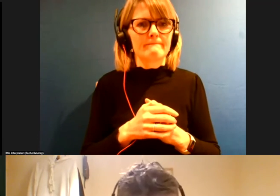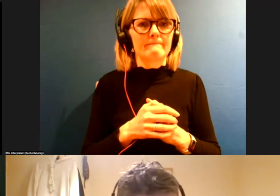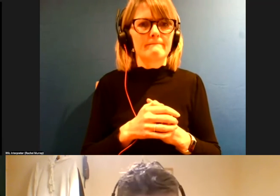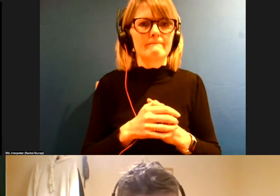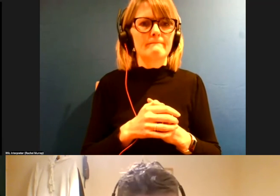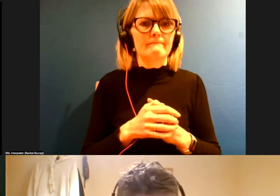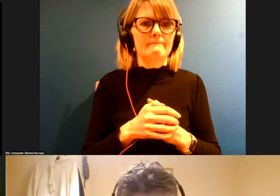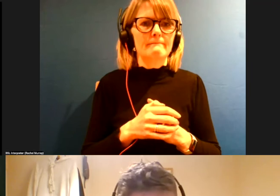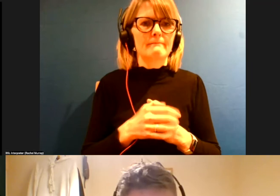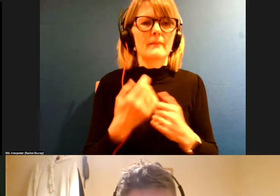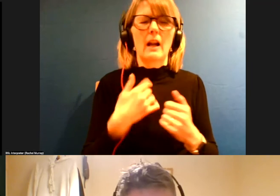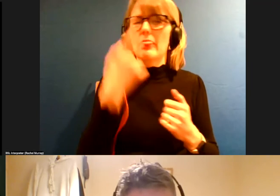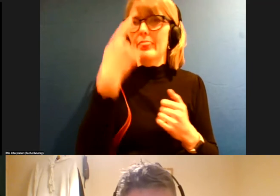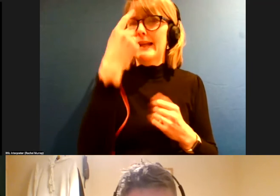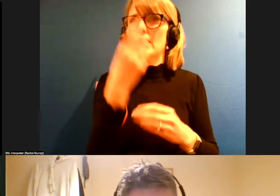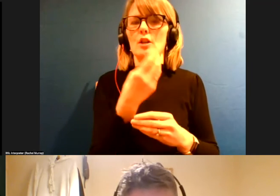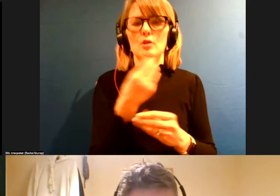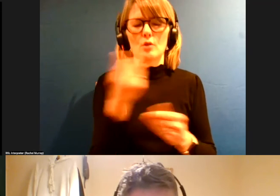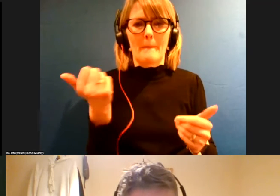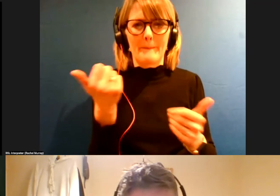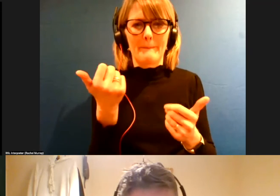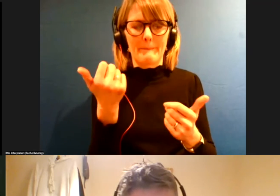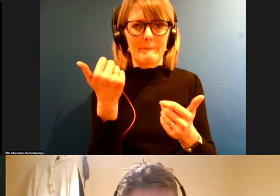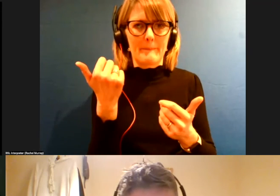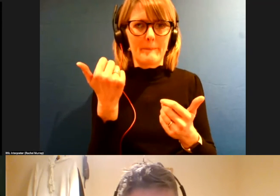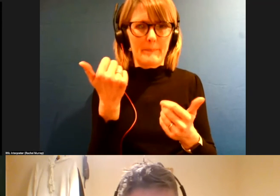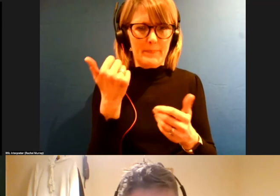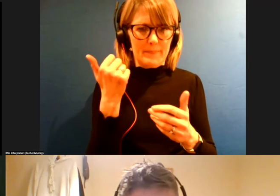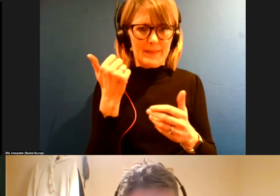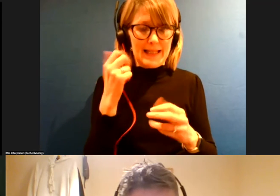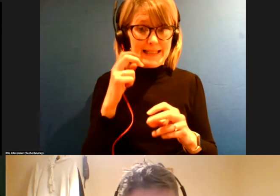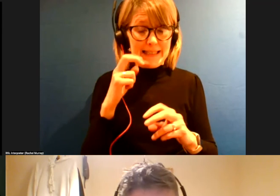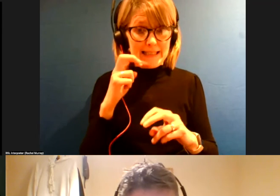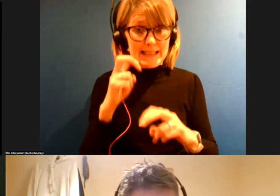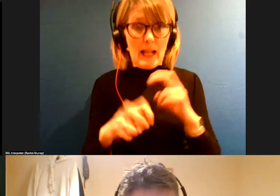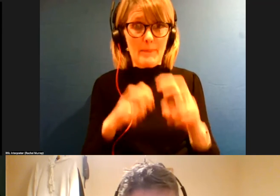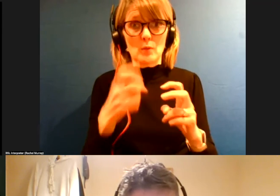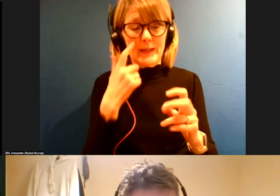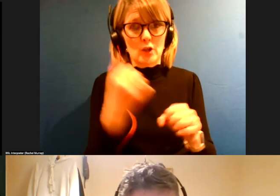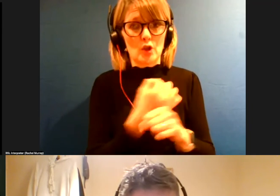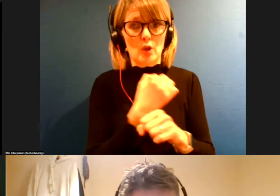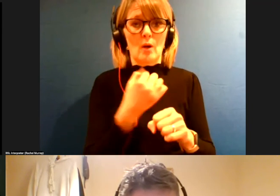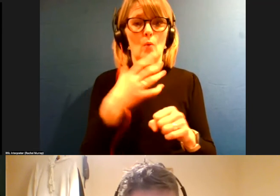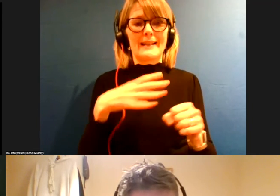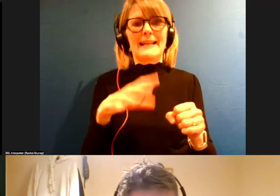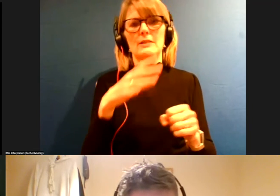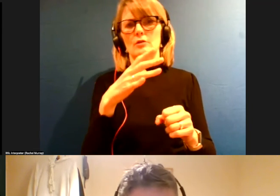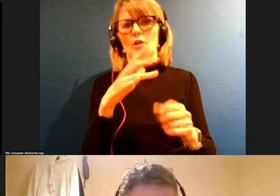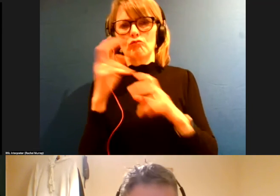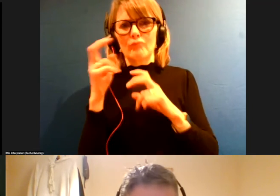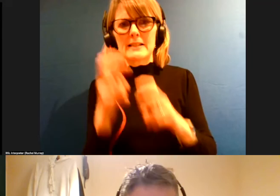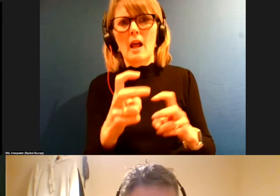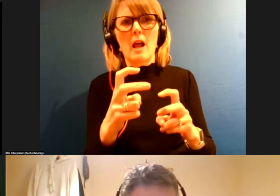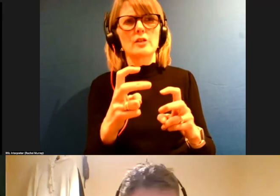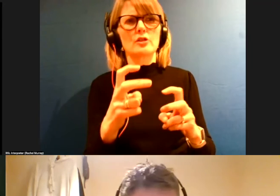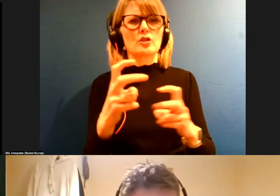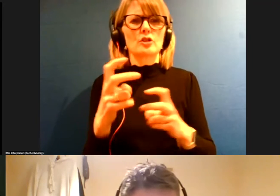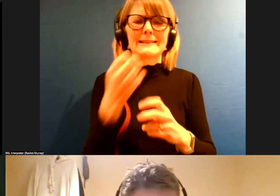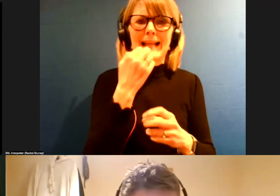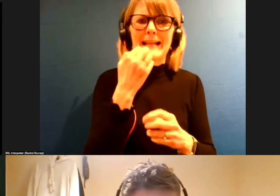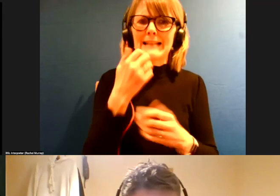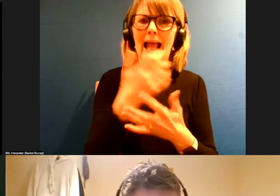I think there are some concrete steps. We need some research on how many clergy and lay leaders are neurodiverse. Every diocese needs